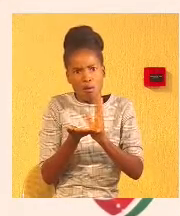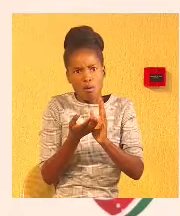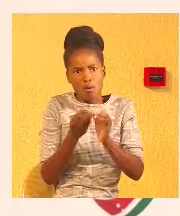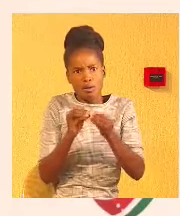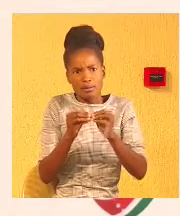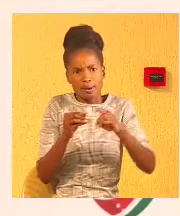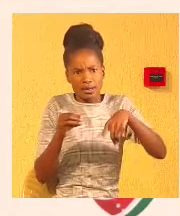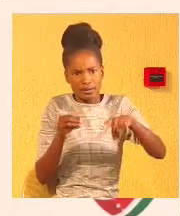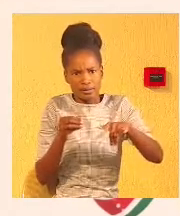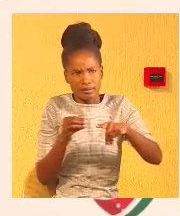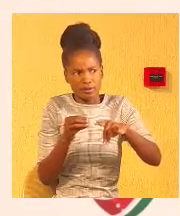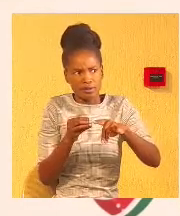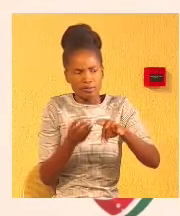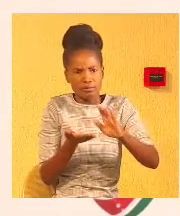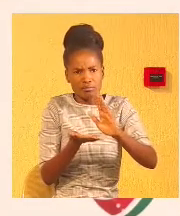are exporting